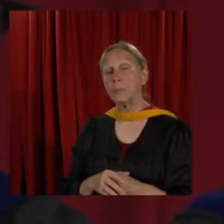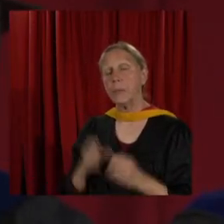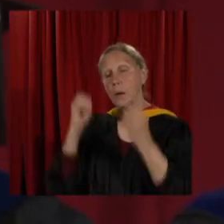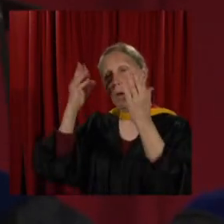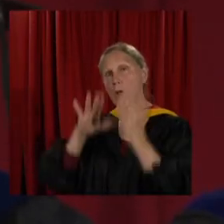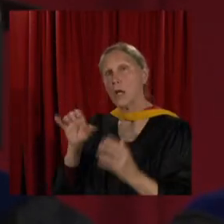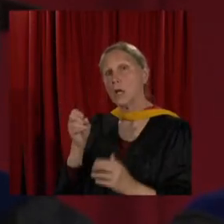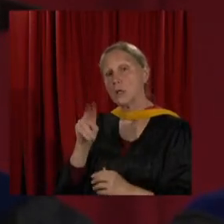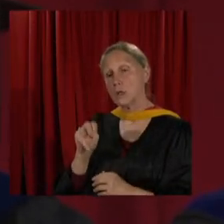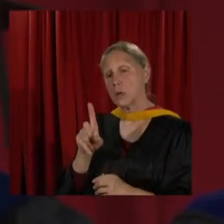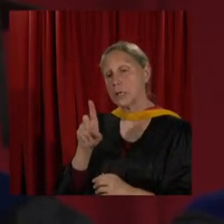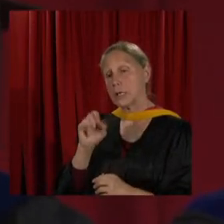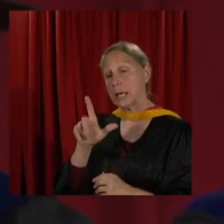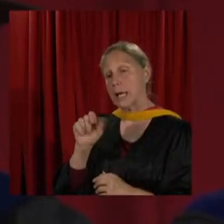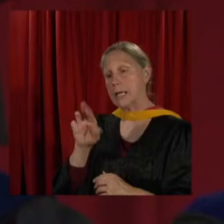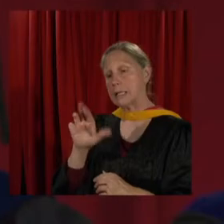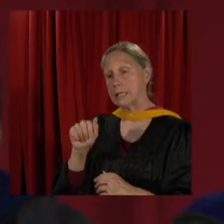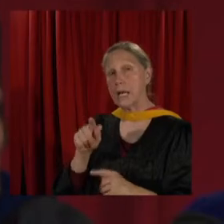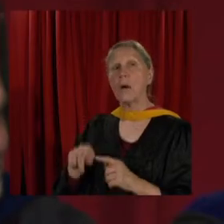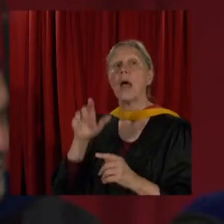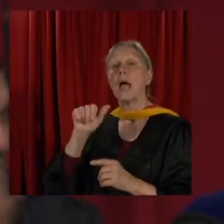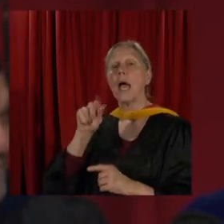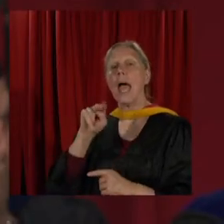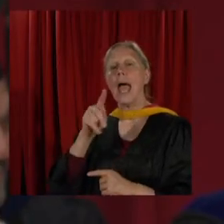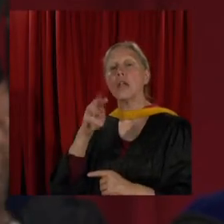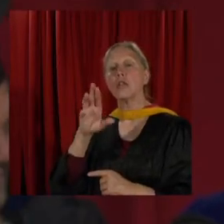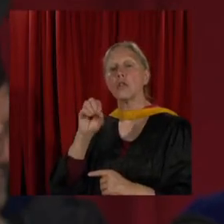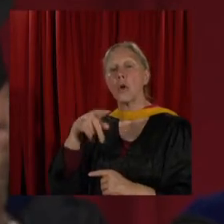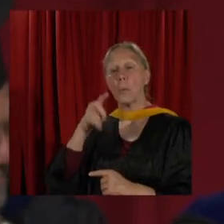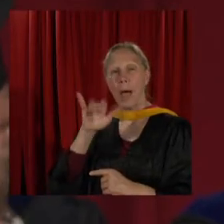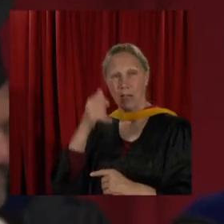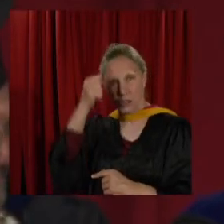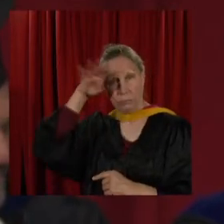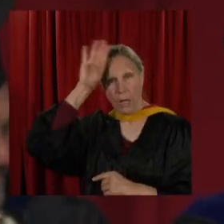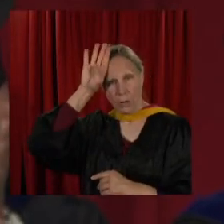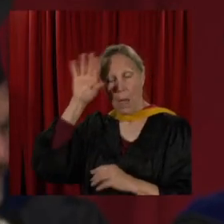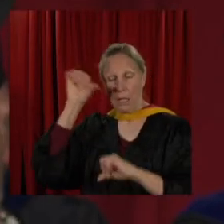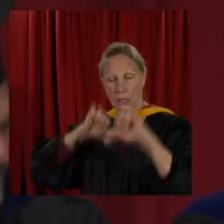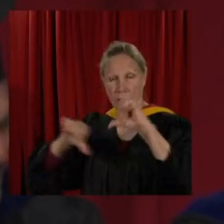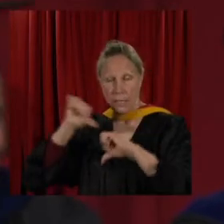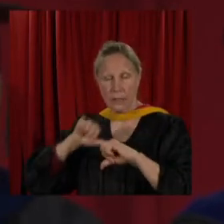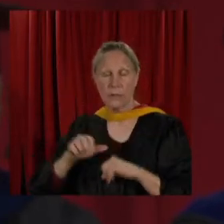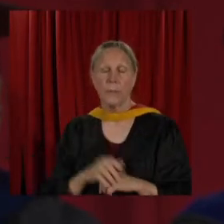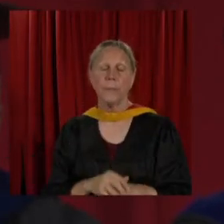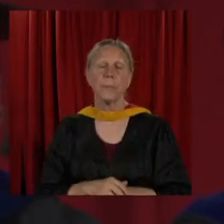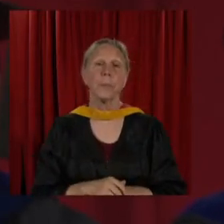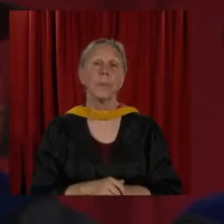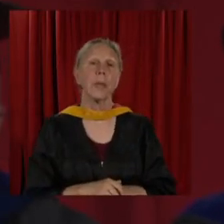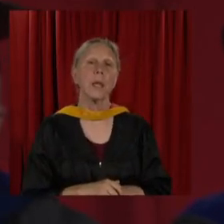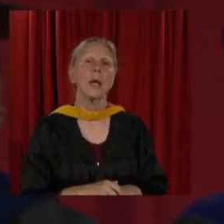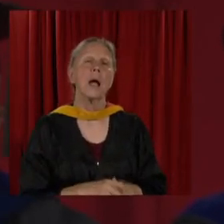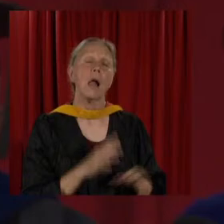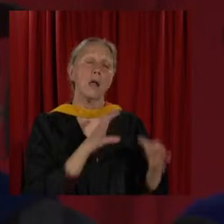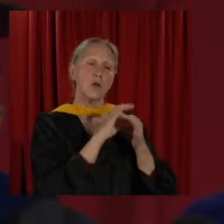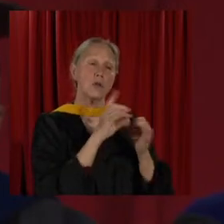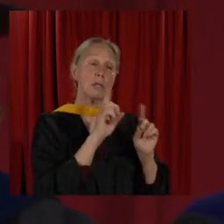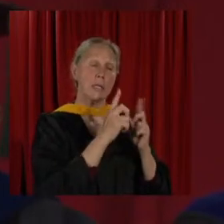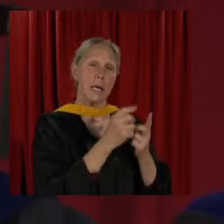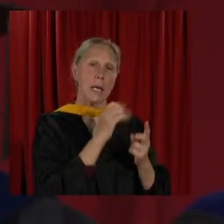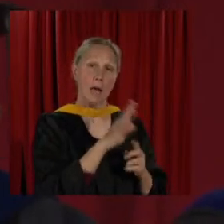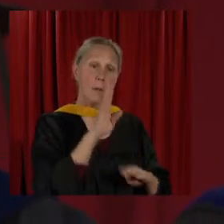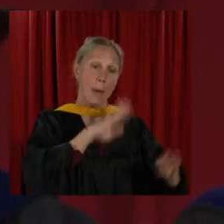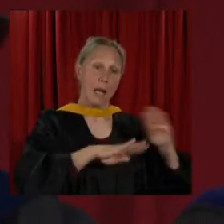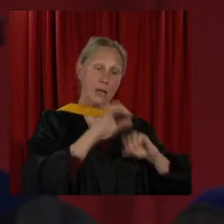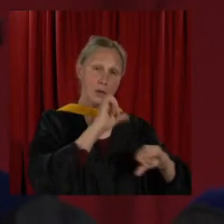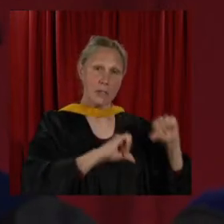Professor Joanne Dallasera, Chair of Anthropology. Associate Dean and Professor of